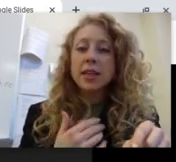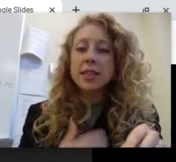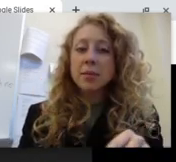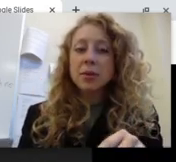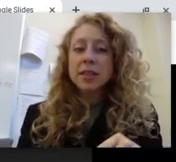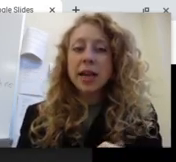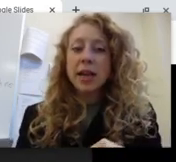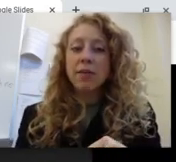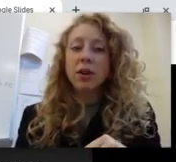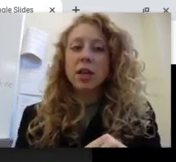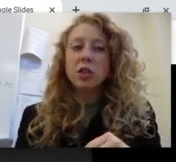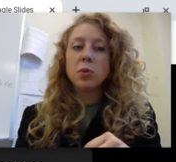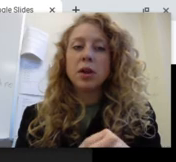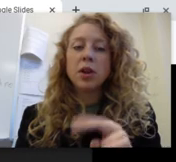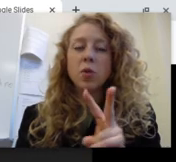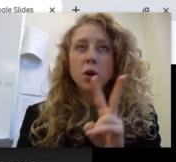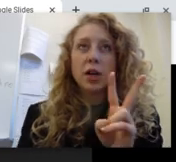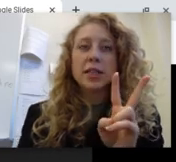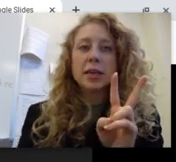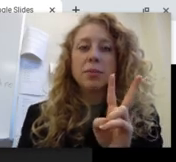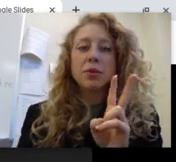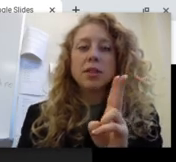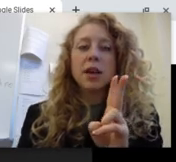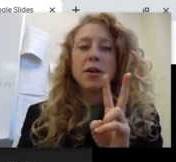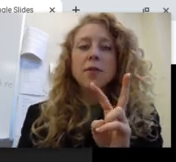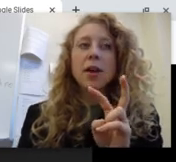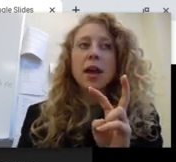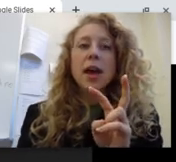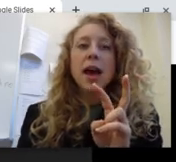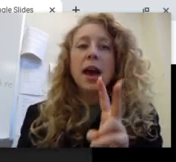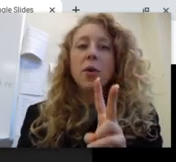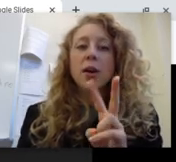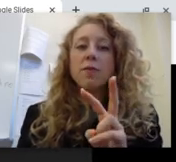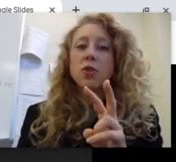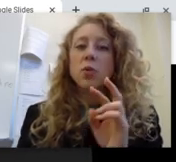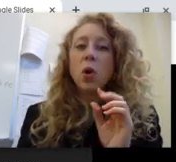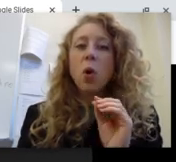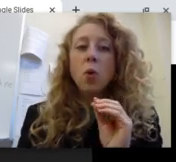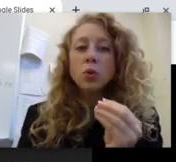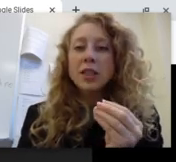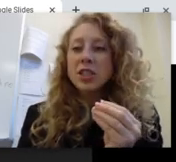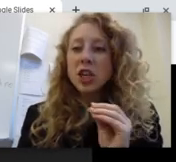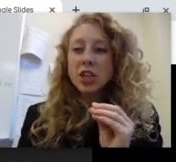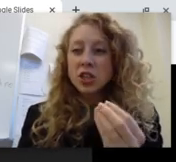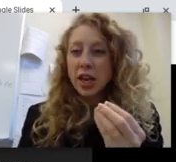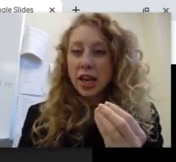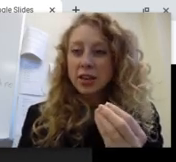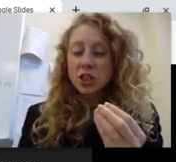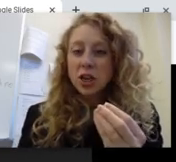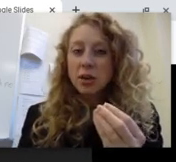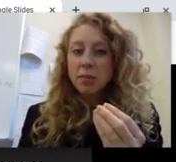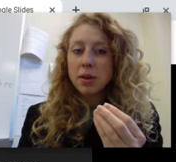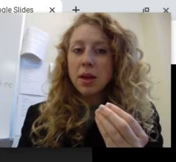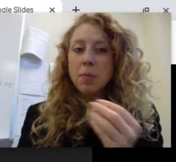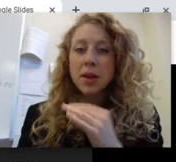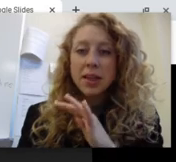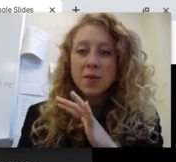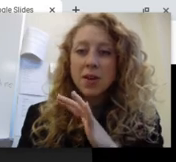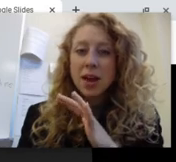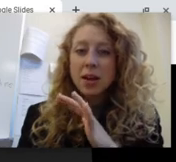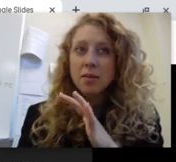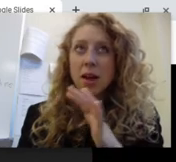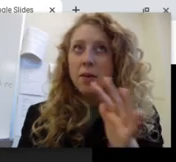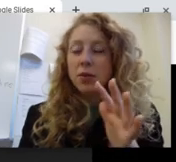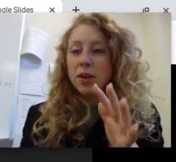So the examples that I gave on each one were examples of how if you only change the hand shape but